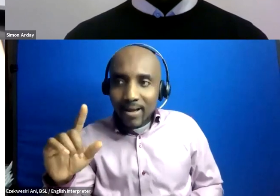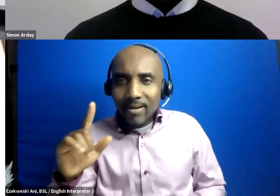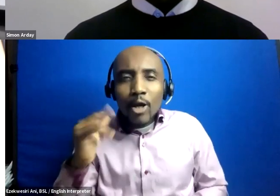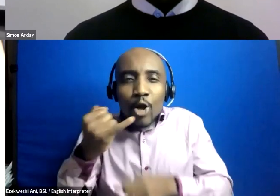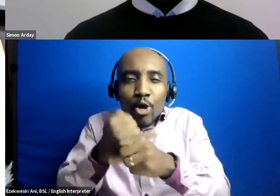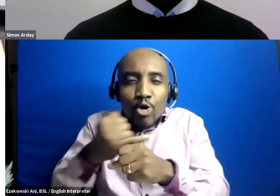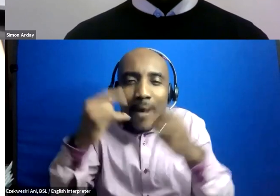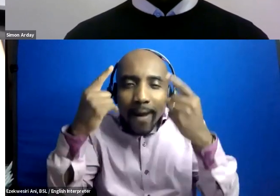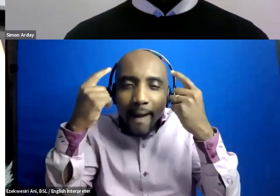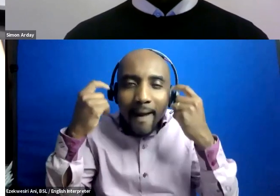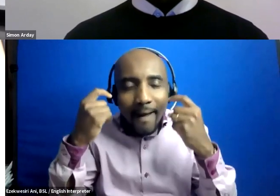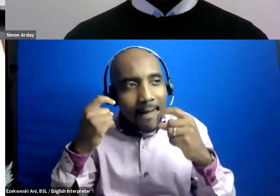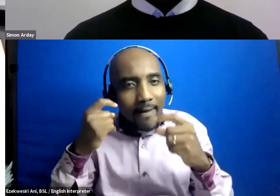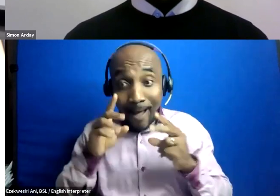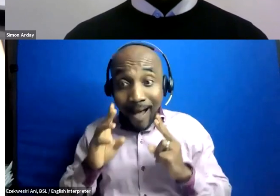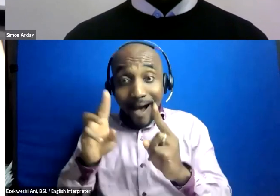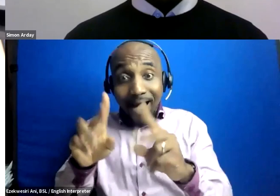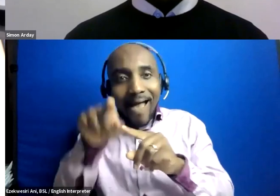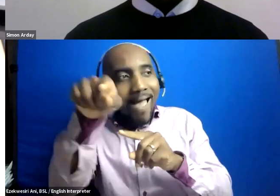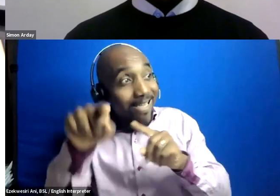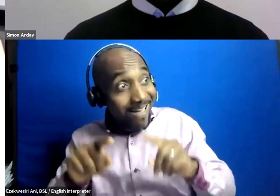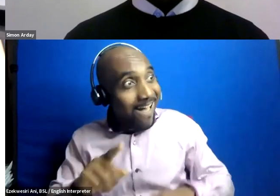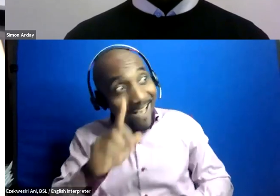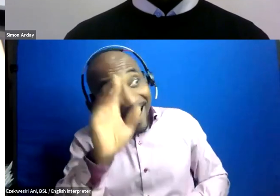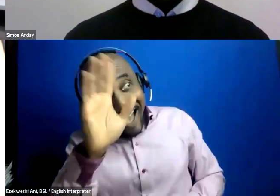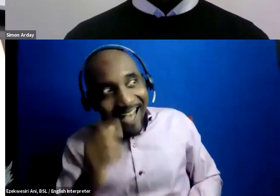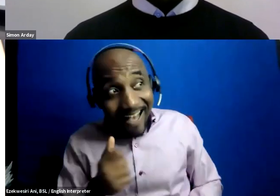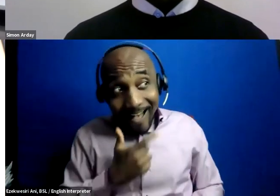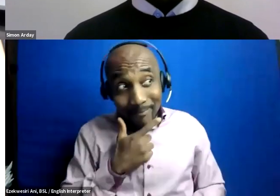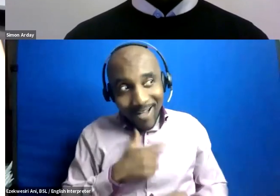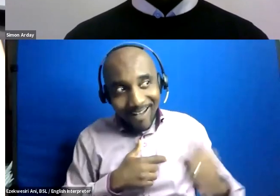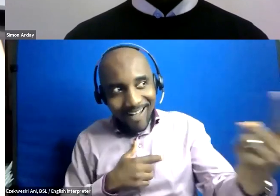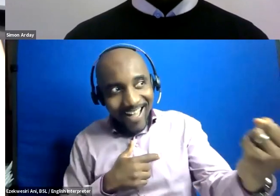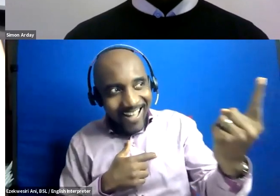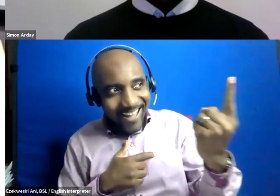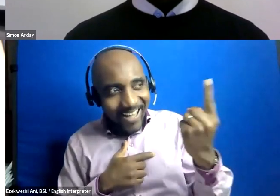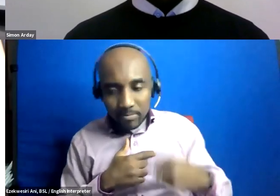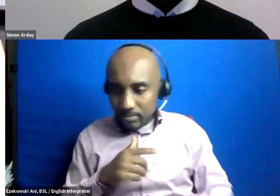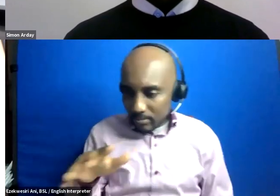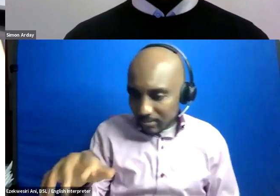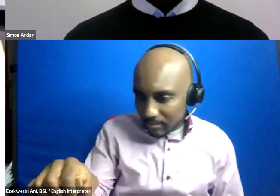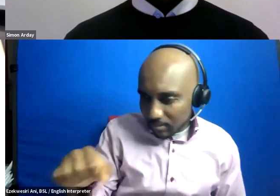and smiled, and she just came up to me, and she just touched my hand, and she just said,